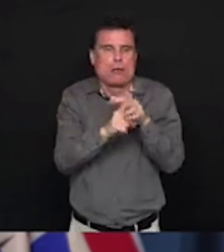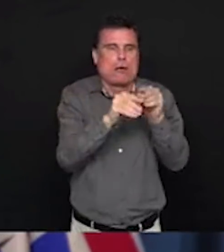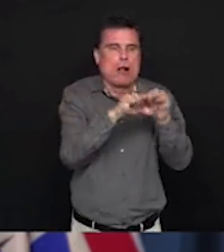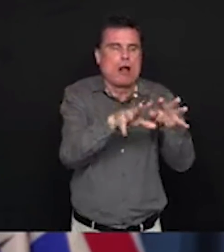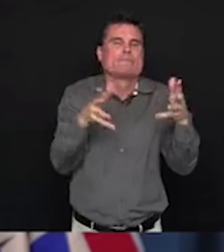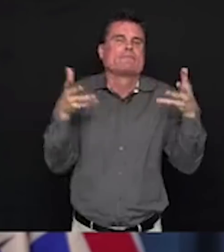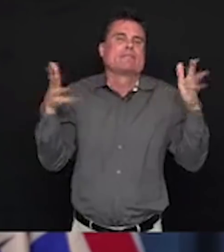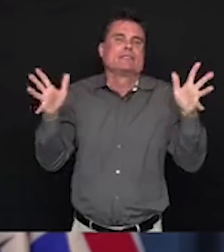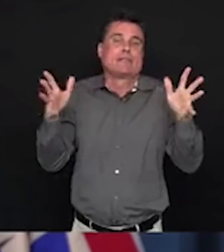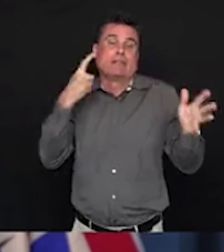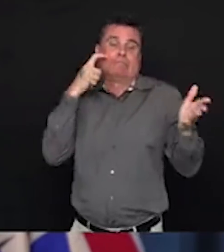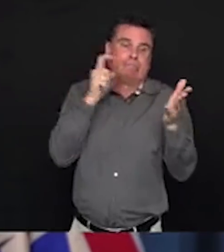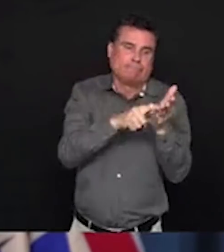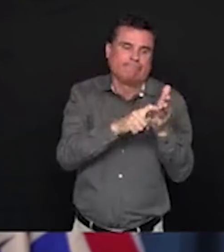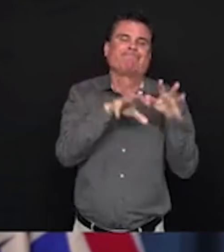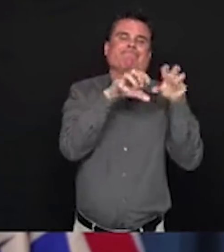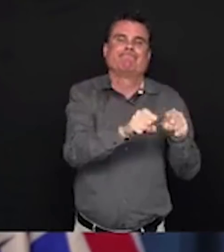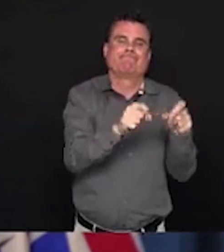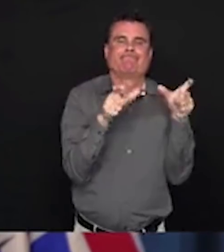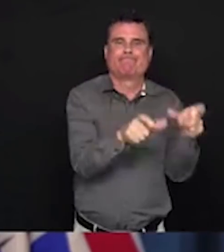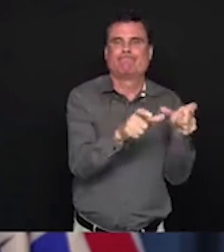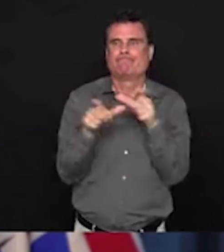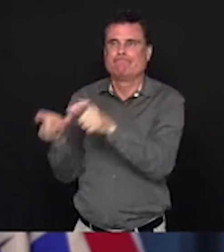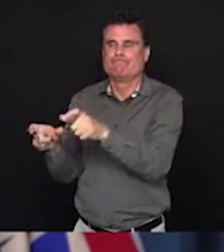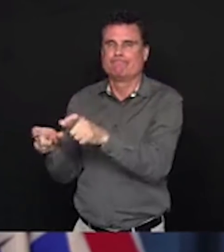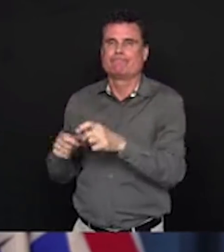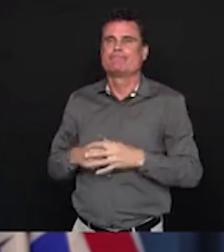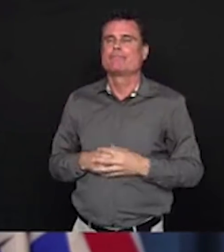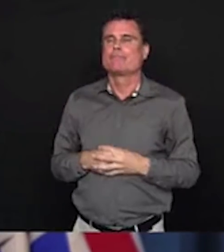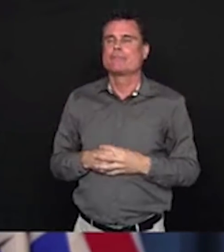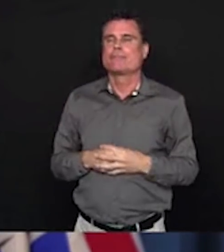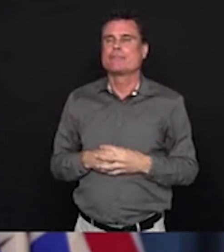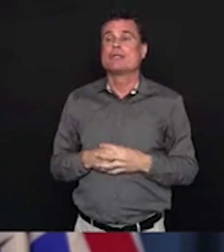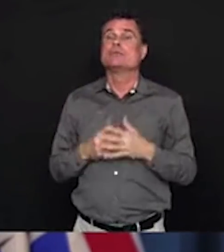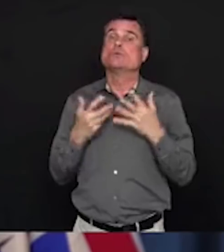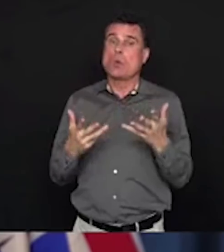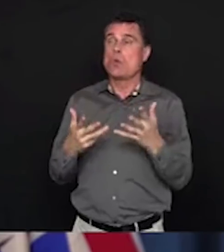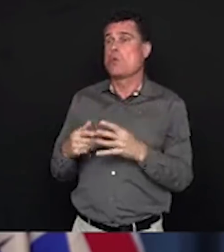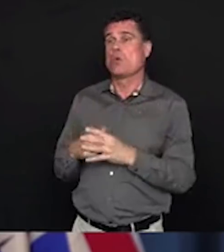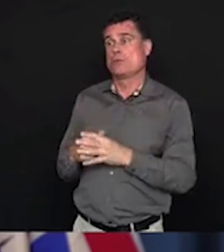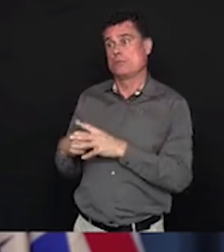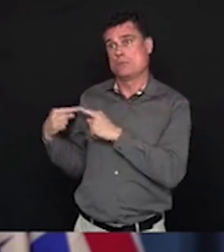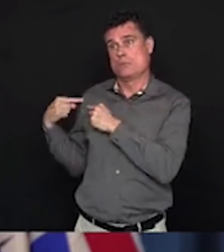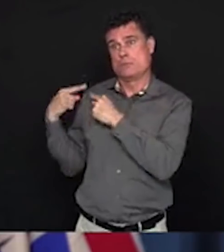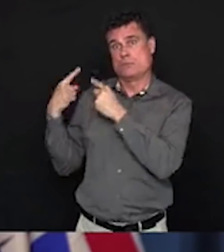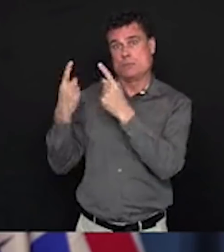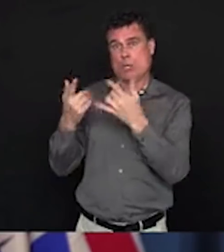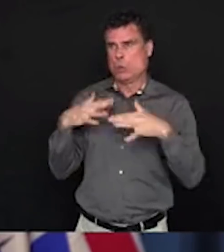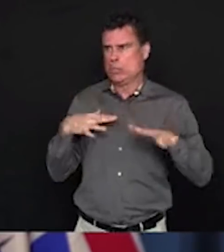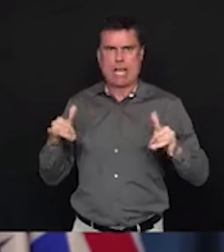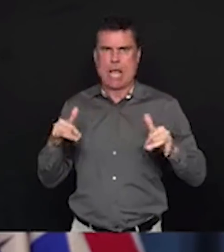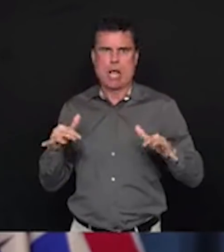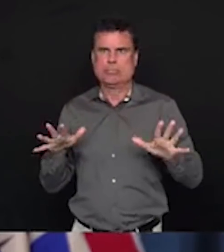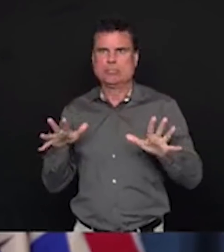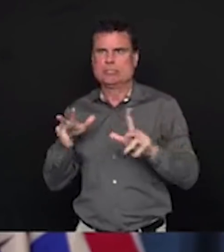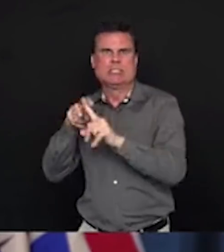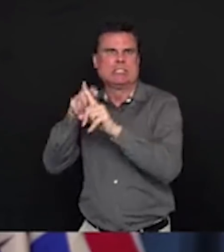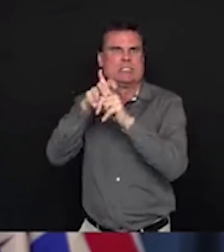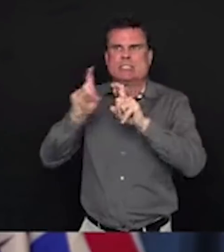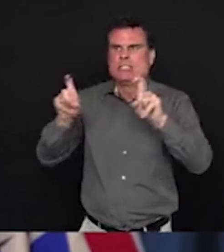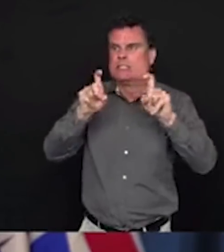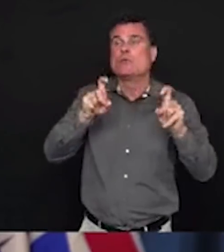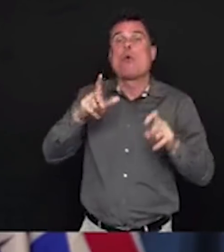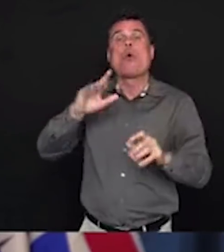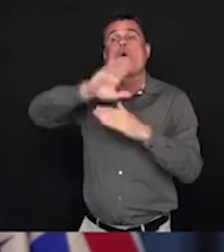we heighten our awareness, that we focus testing on those areas to be able to detect it early. We've put in measures around